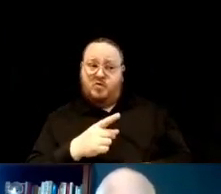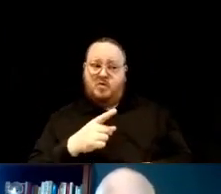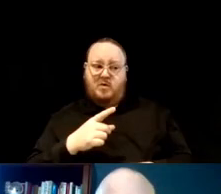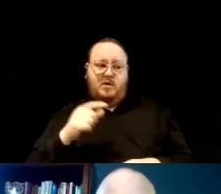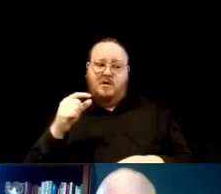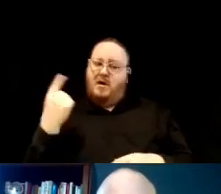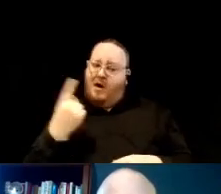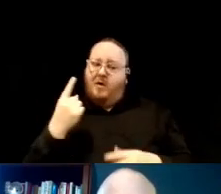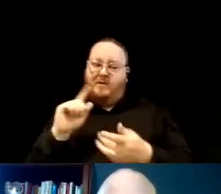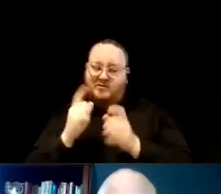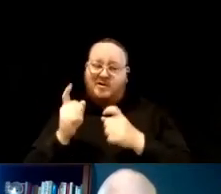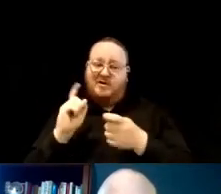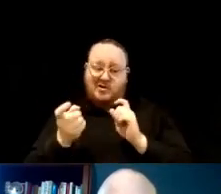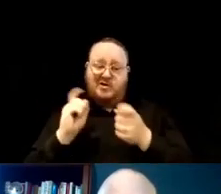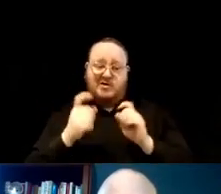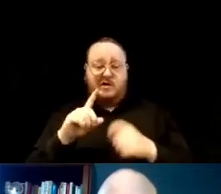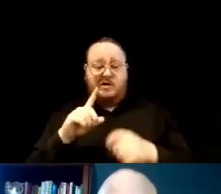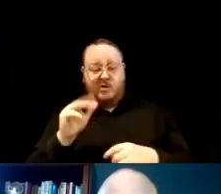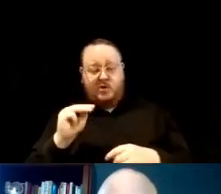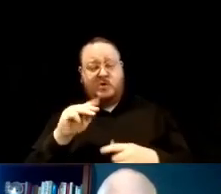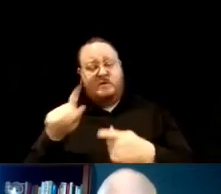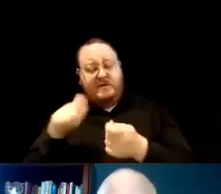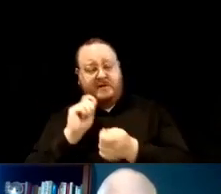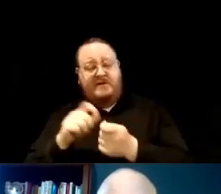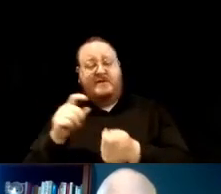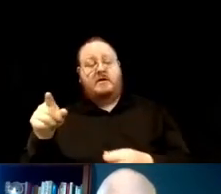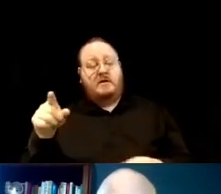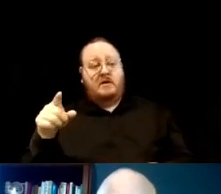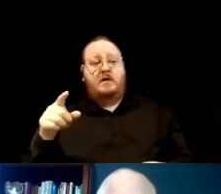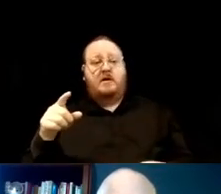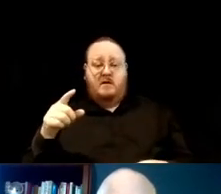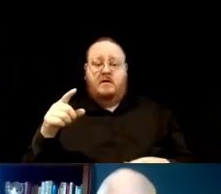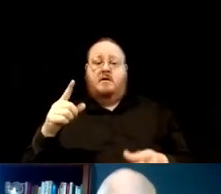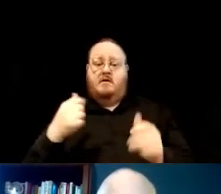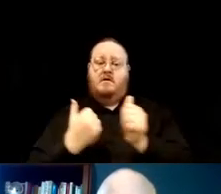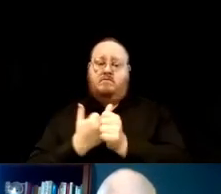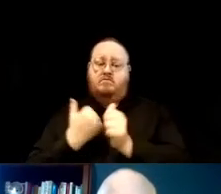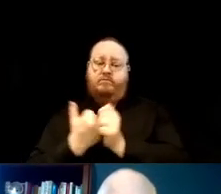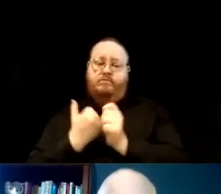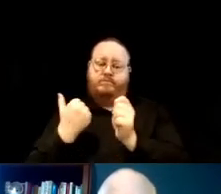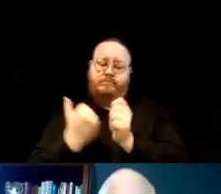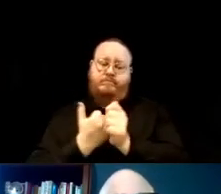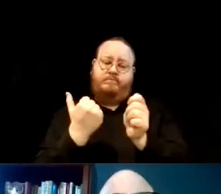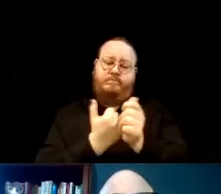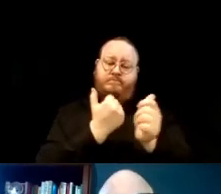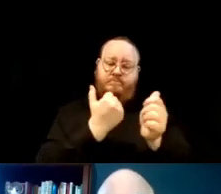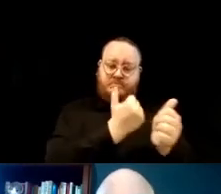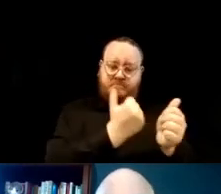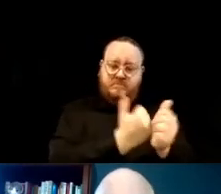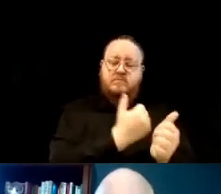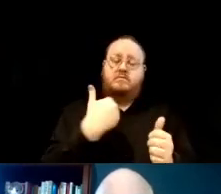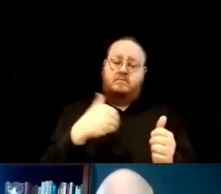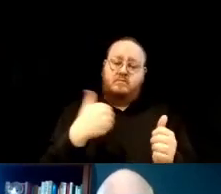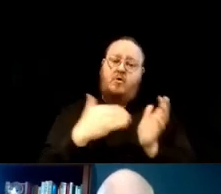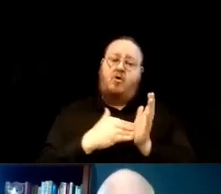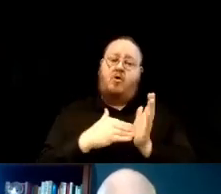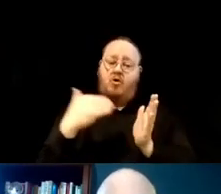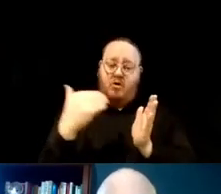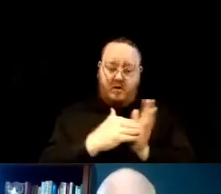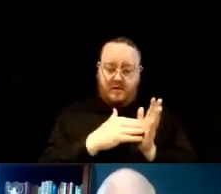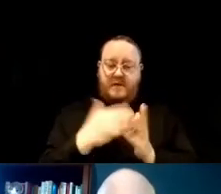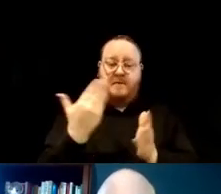about Zoom in particular is they update this platform constantly. You may log